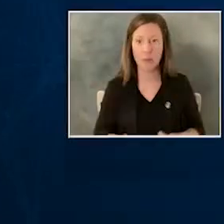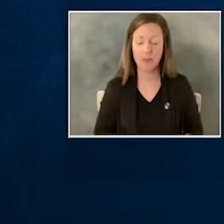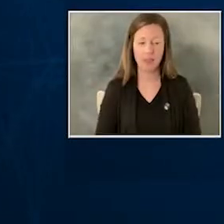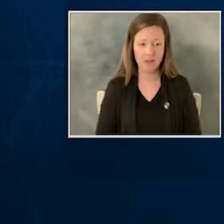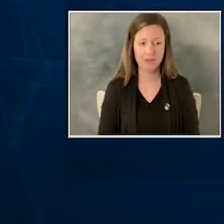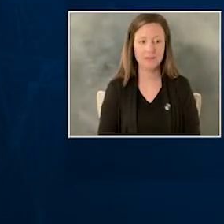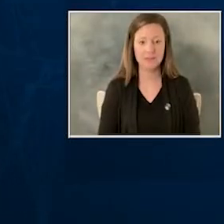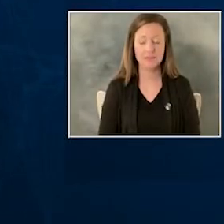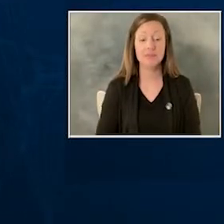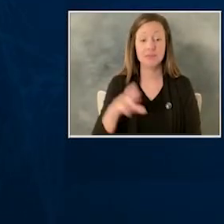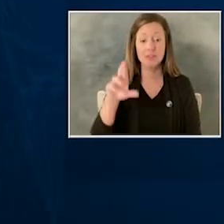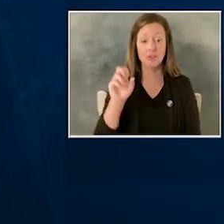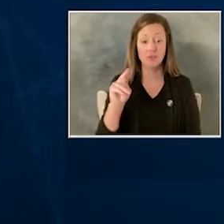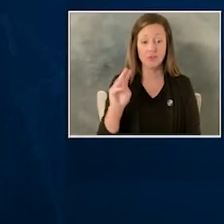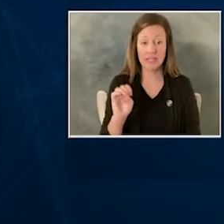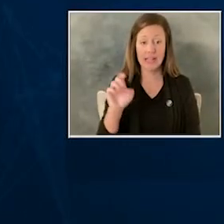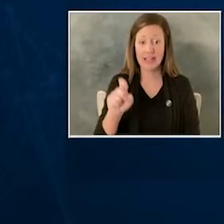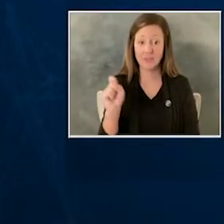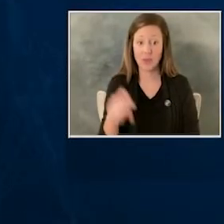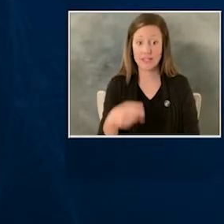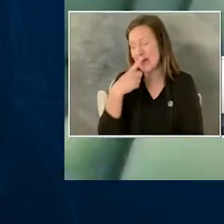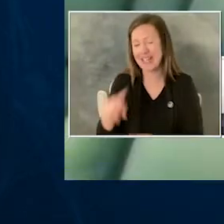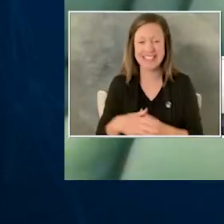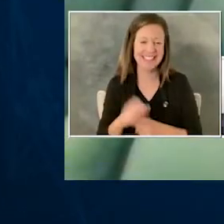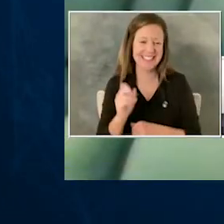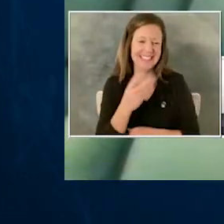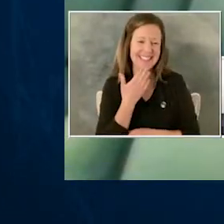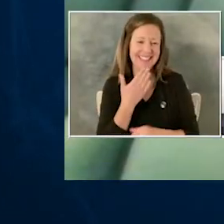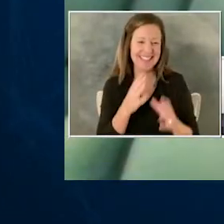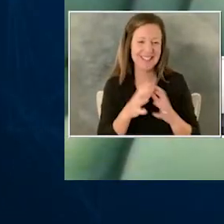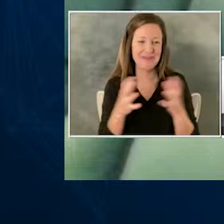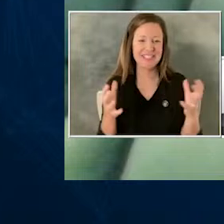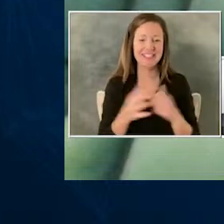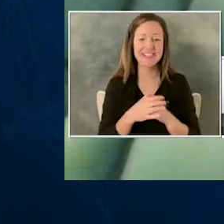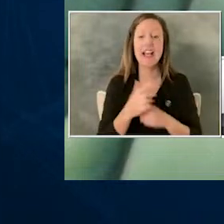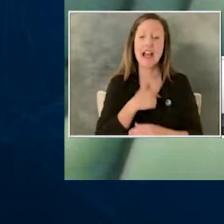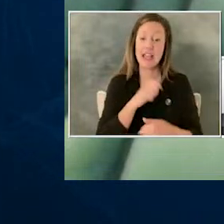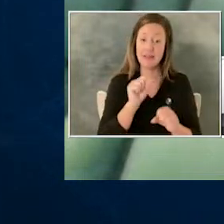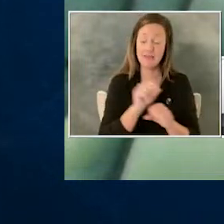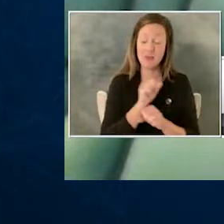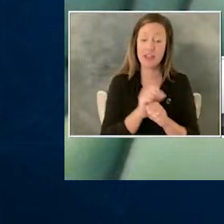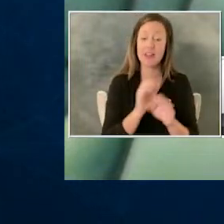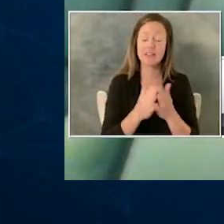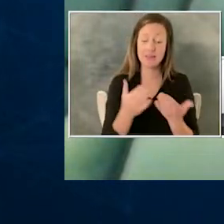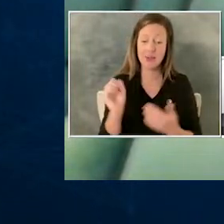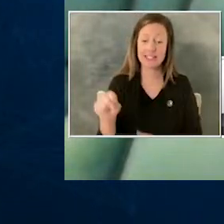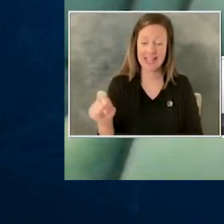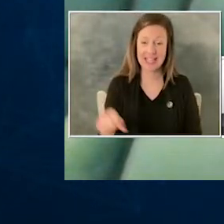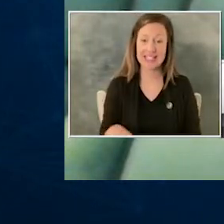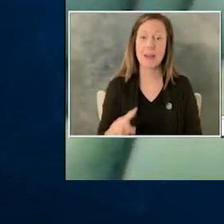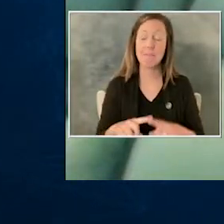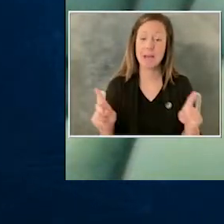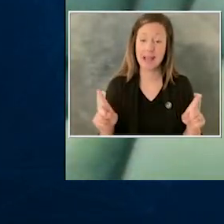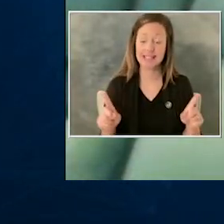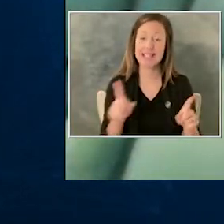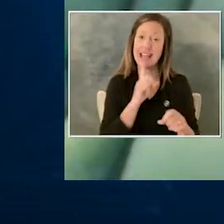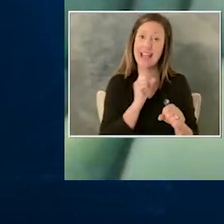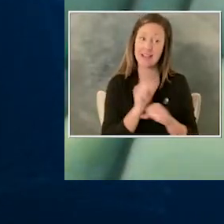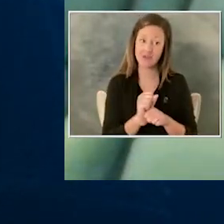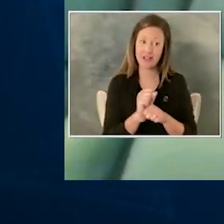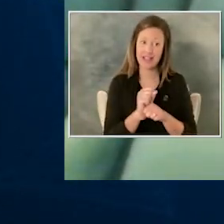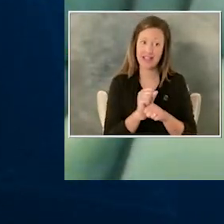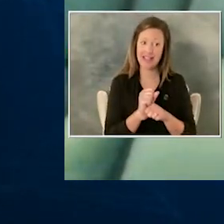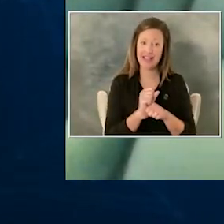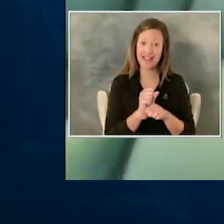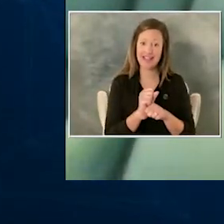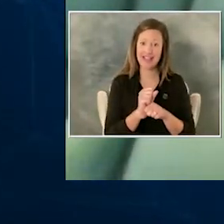Renee, gotta ask, have you started writing that book yet? I am working on some books, but actually the true